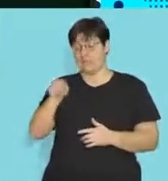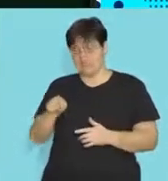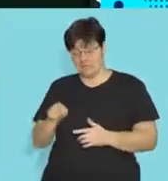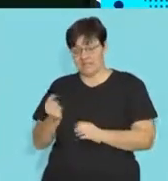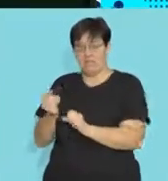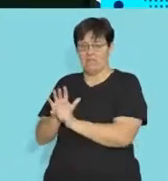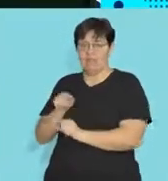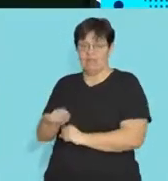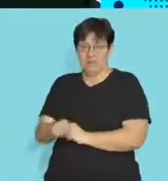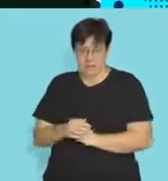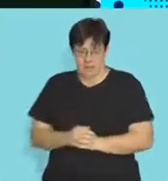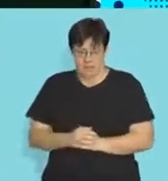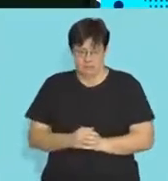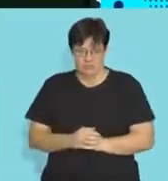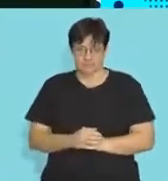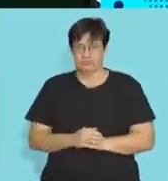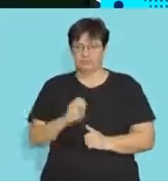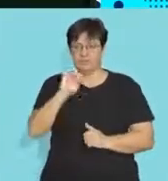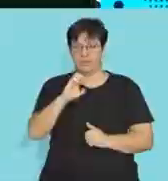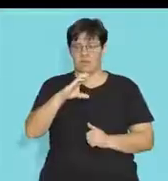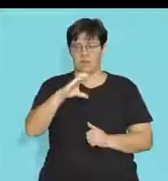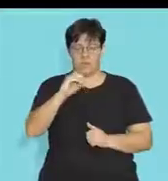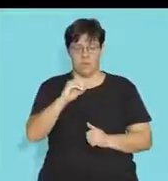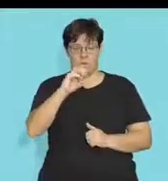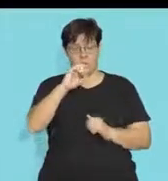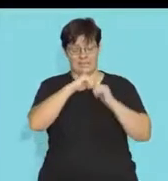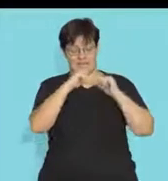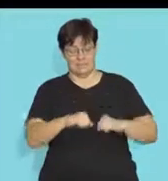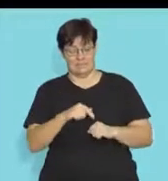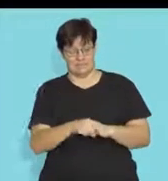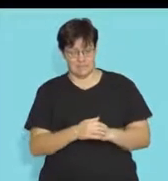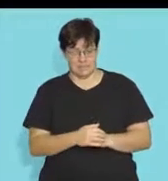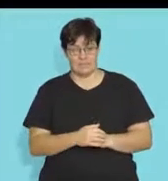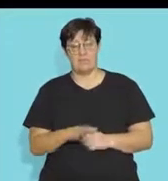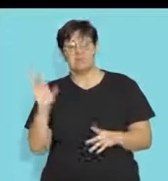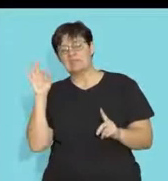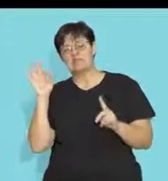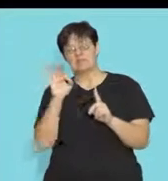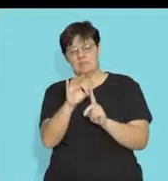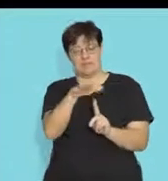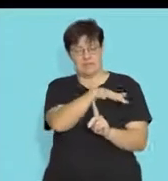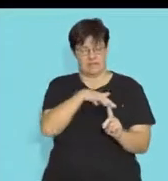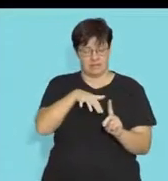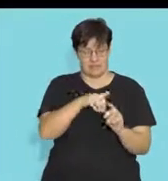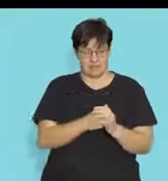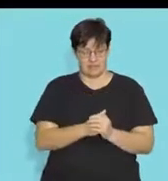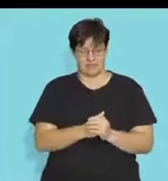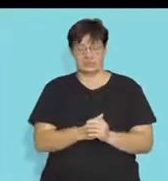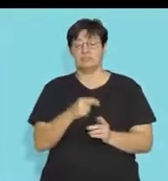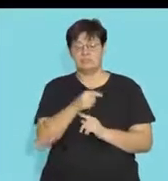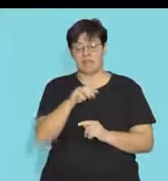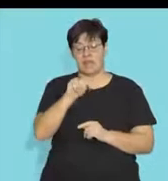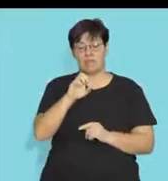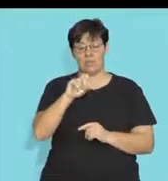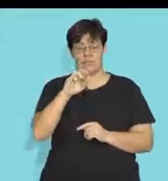biotic factors. When we talk of the term ecosystems, we're again referring to a specific area